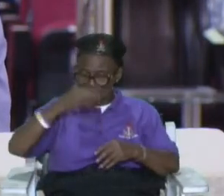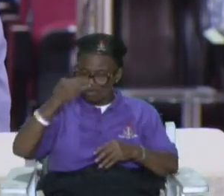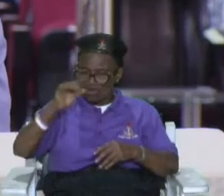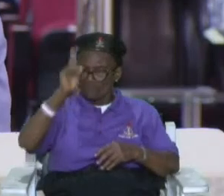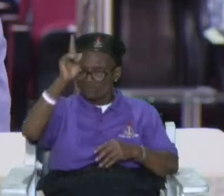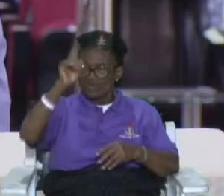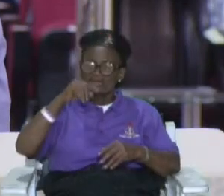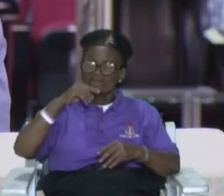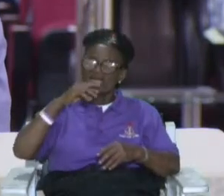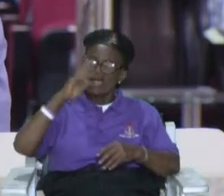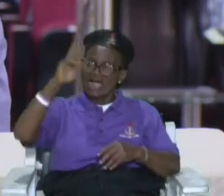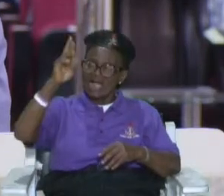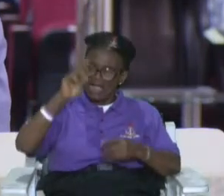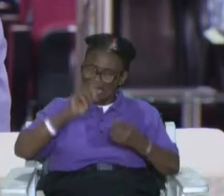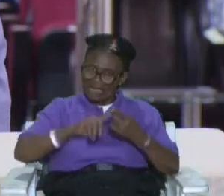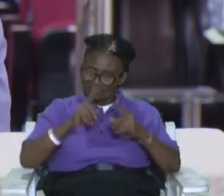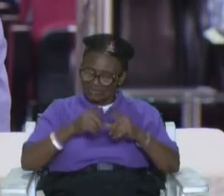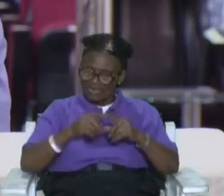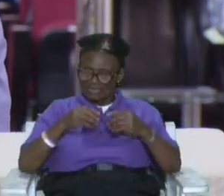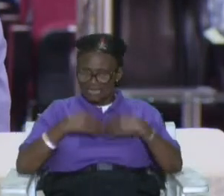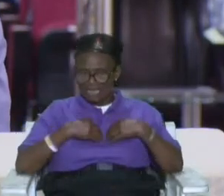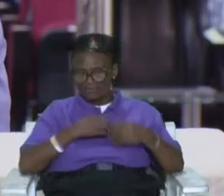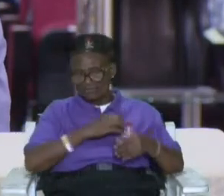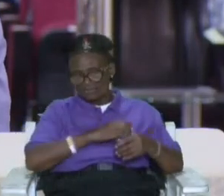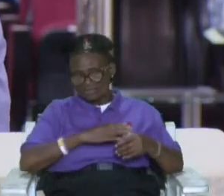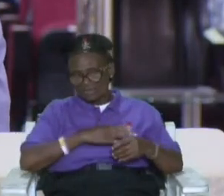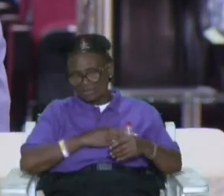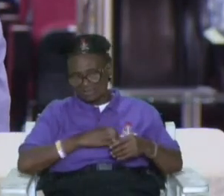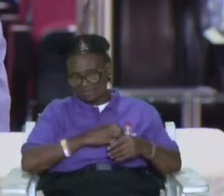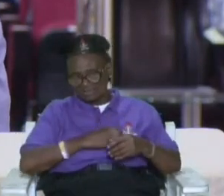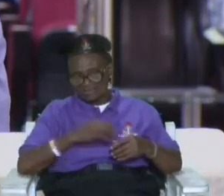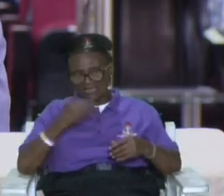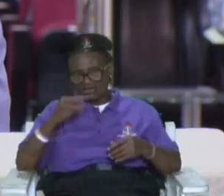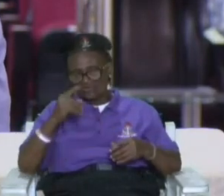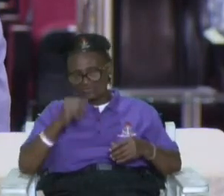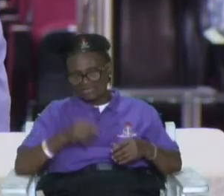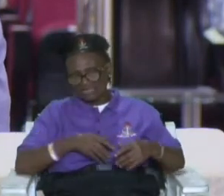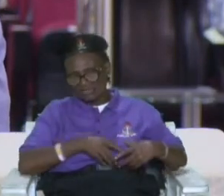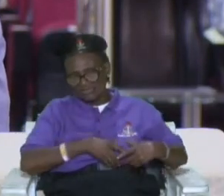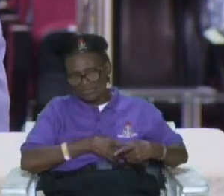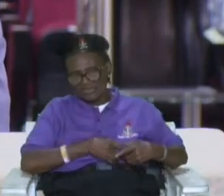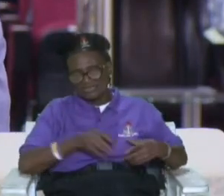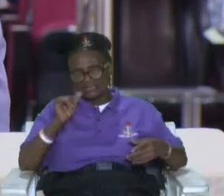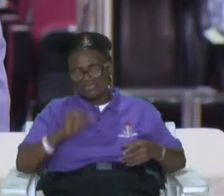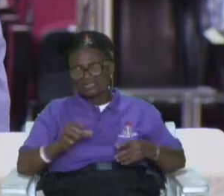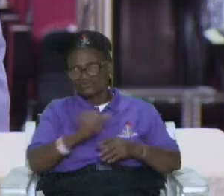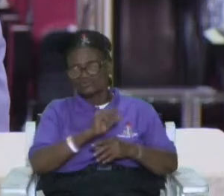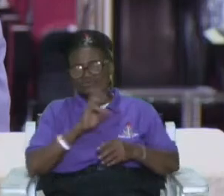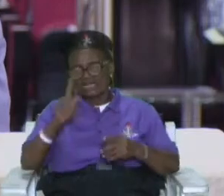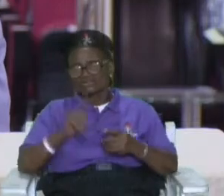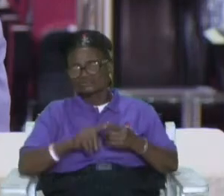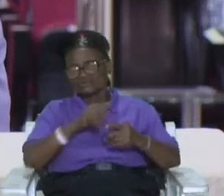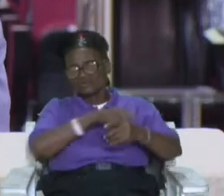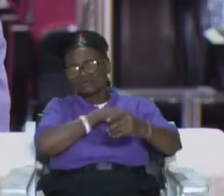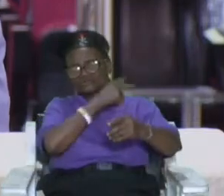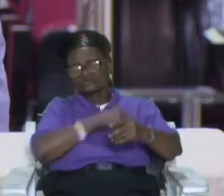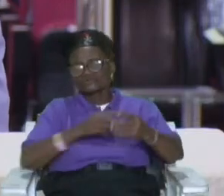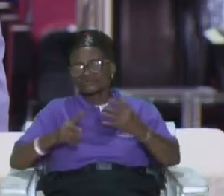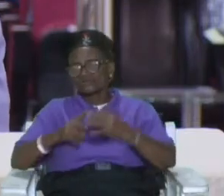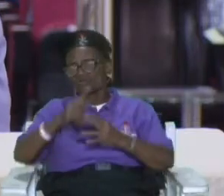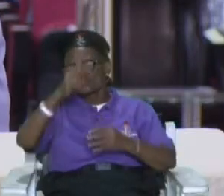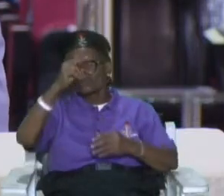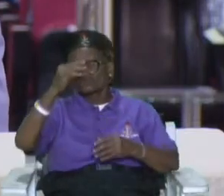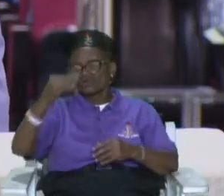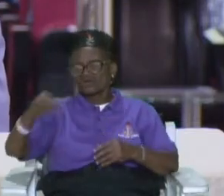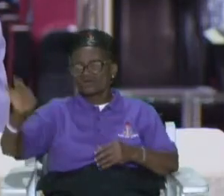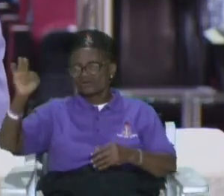Her friend had cancer of the breast. They took her to the hospital, cut off